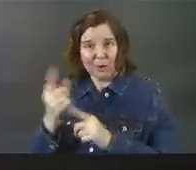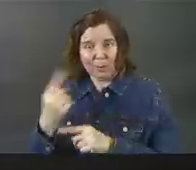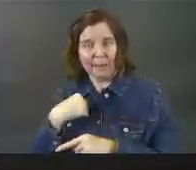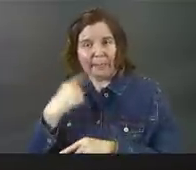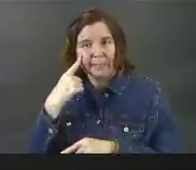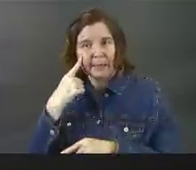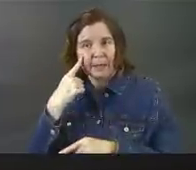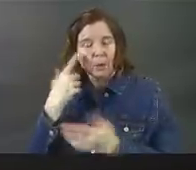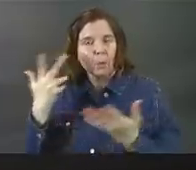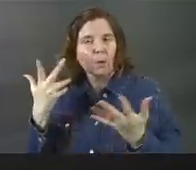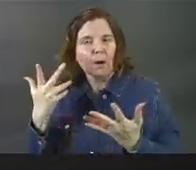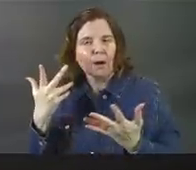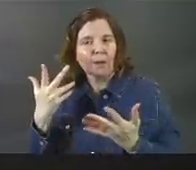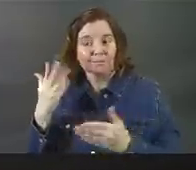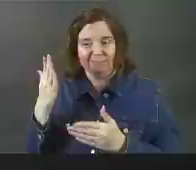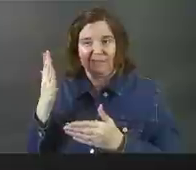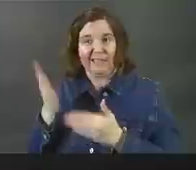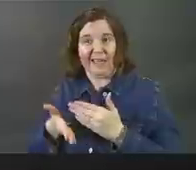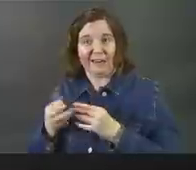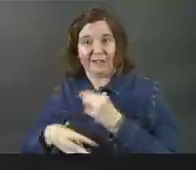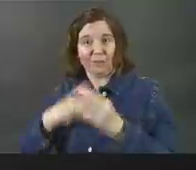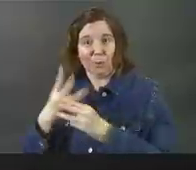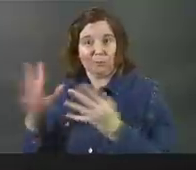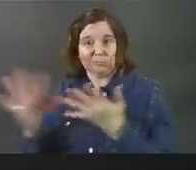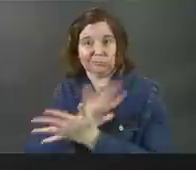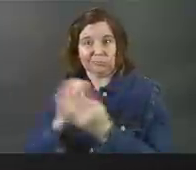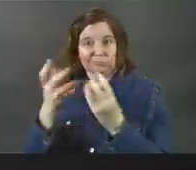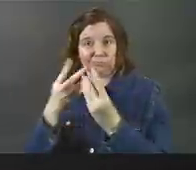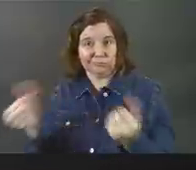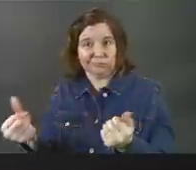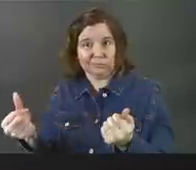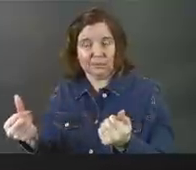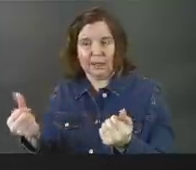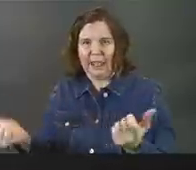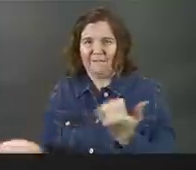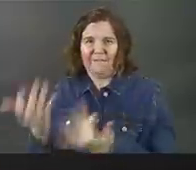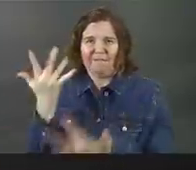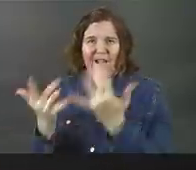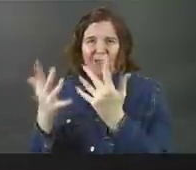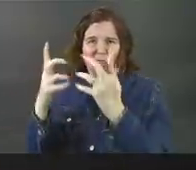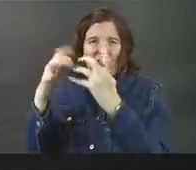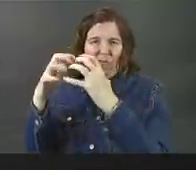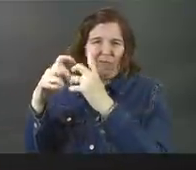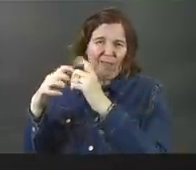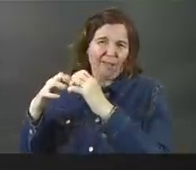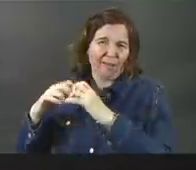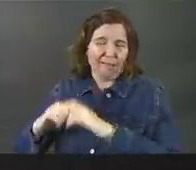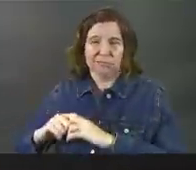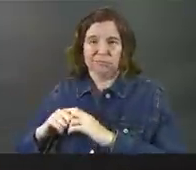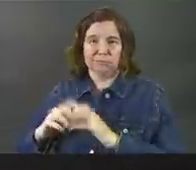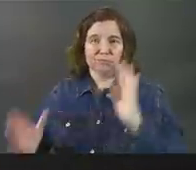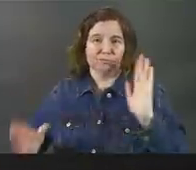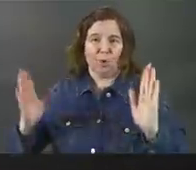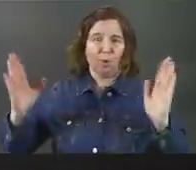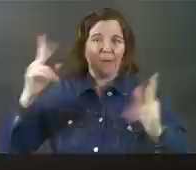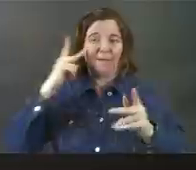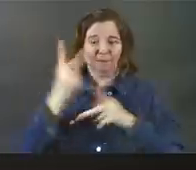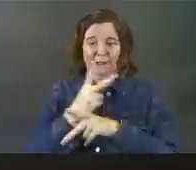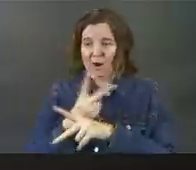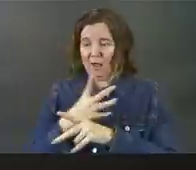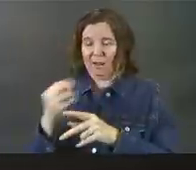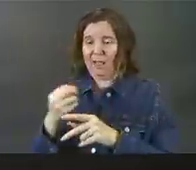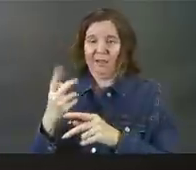we think immediately the end of the world, right? And it's fire and things are going down, robots figured it out,